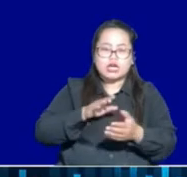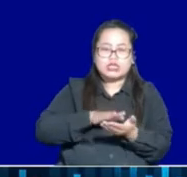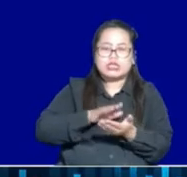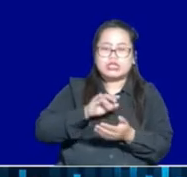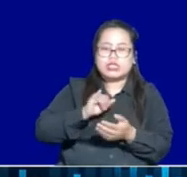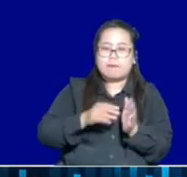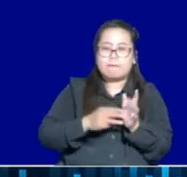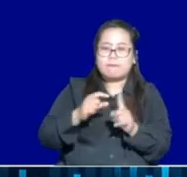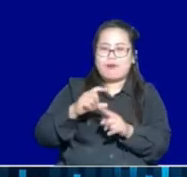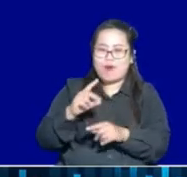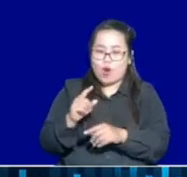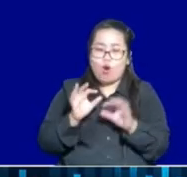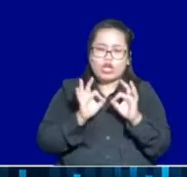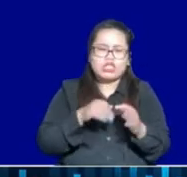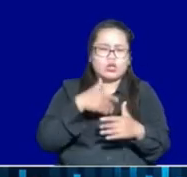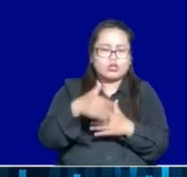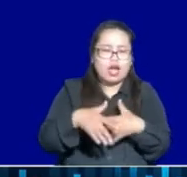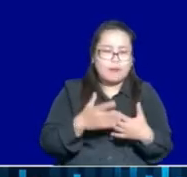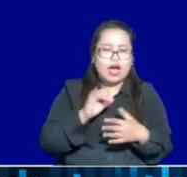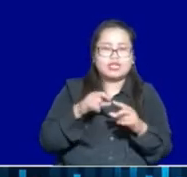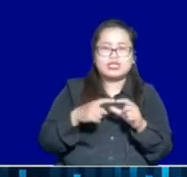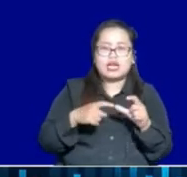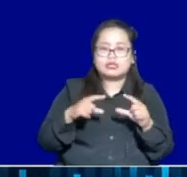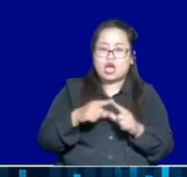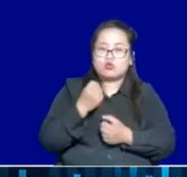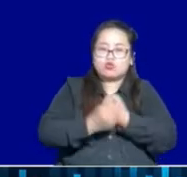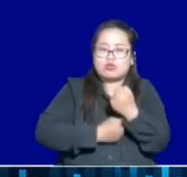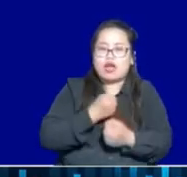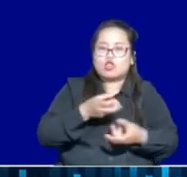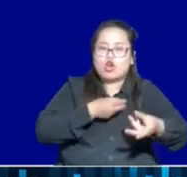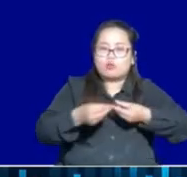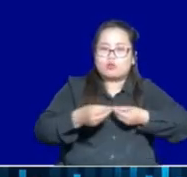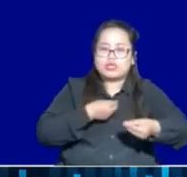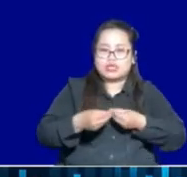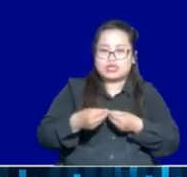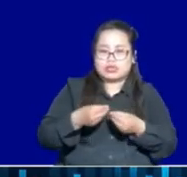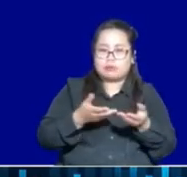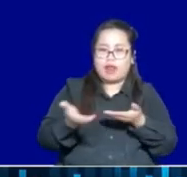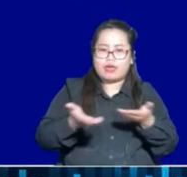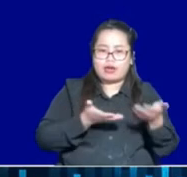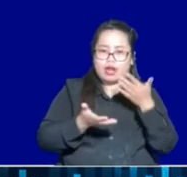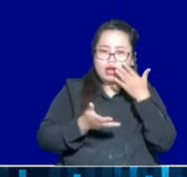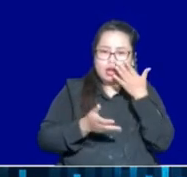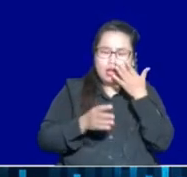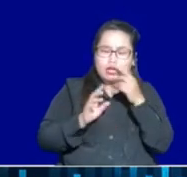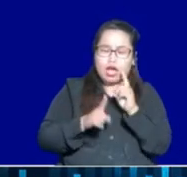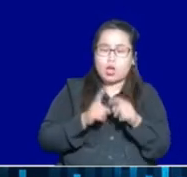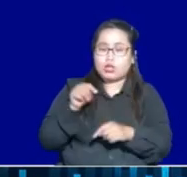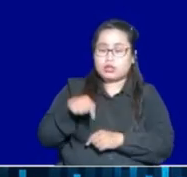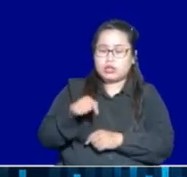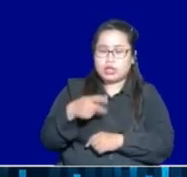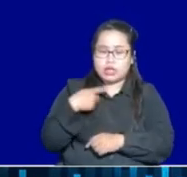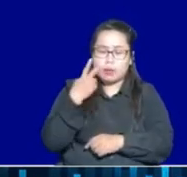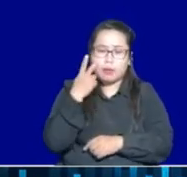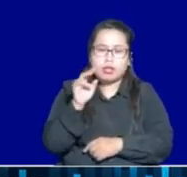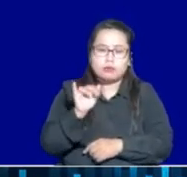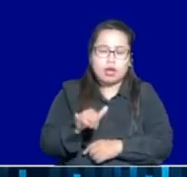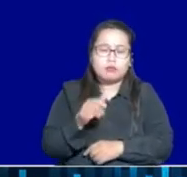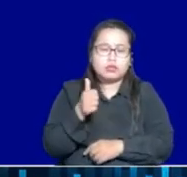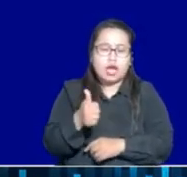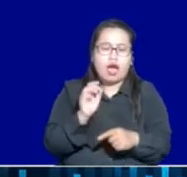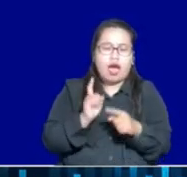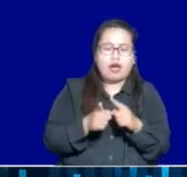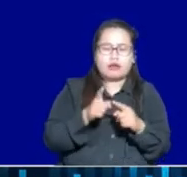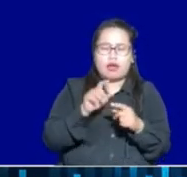took cultural services on the right and took cultural services out so we can look at a better indication of growth. And you